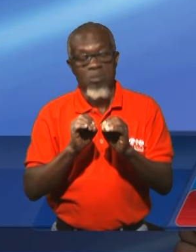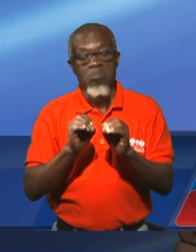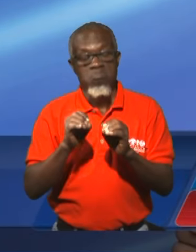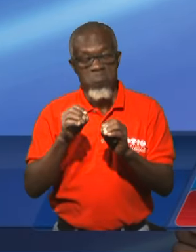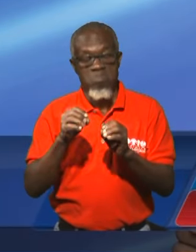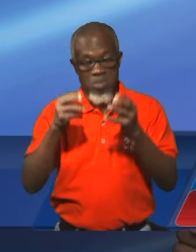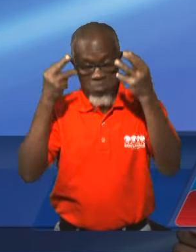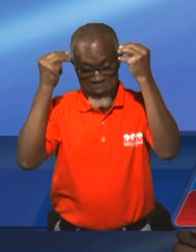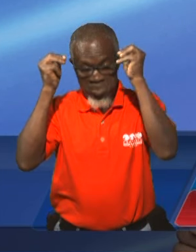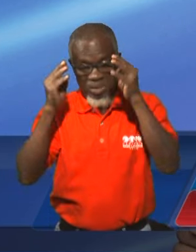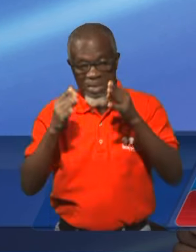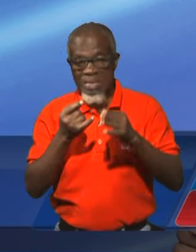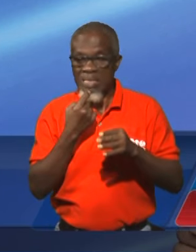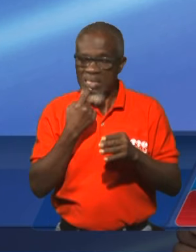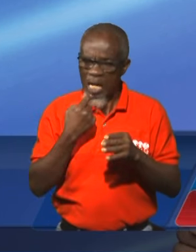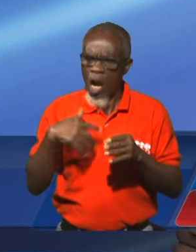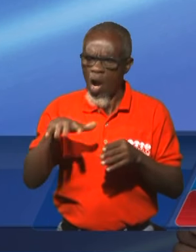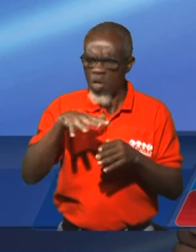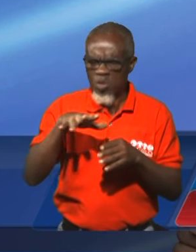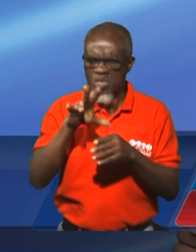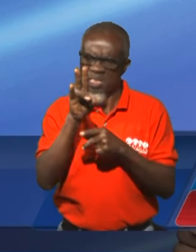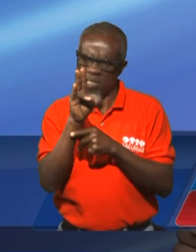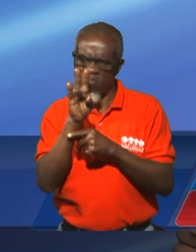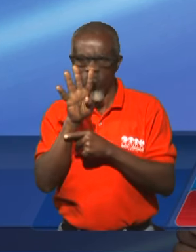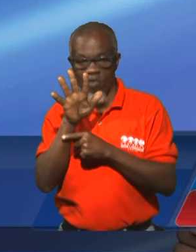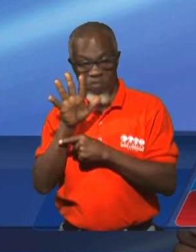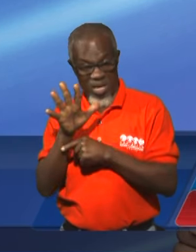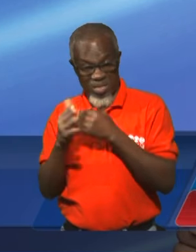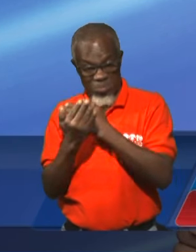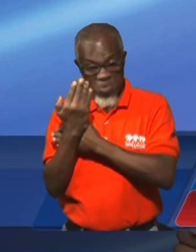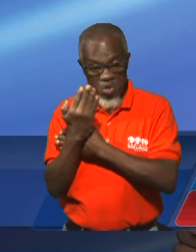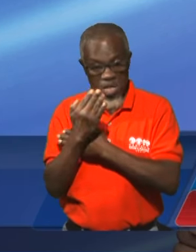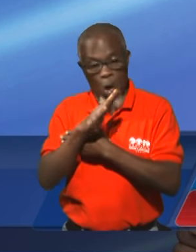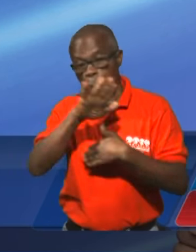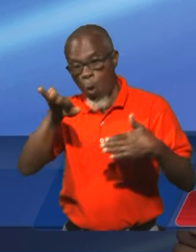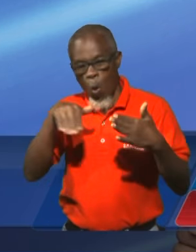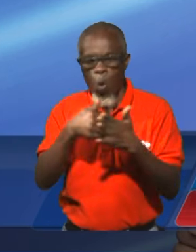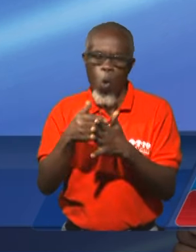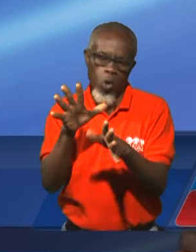Minister Gonzales said at 7:45 a.m., all customers were back on supply.